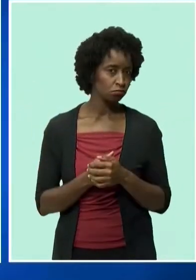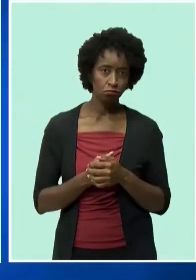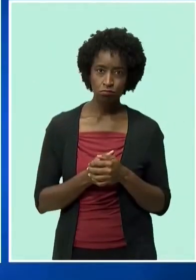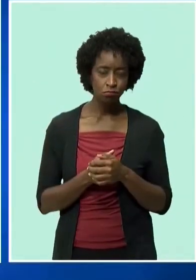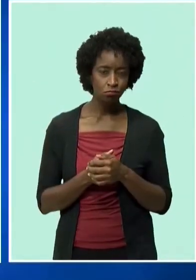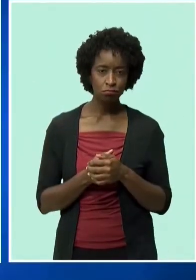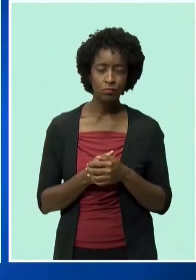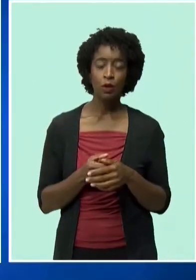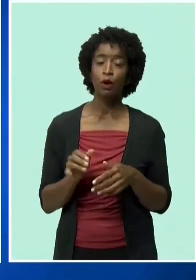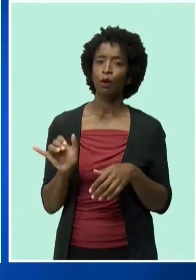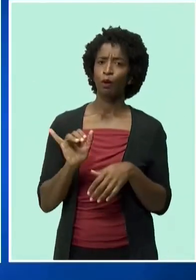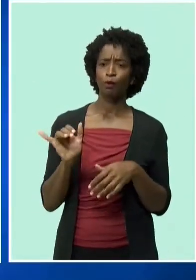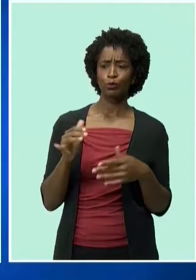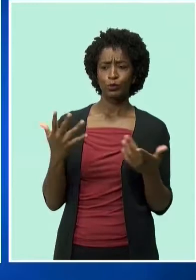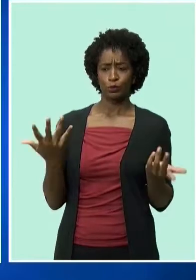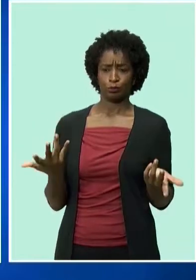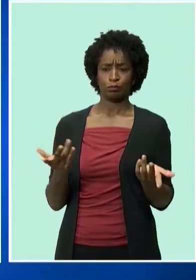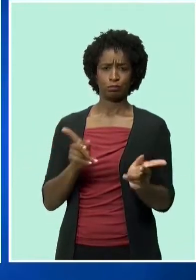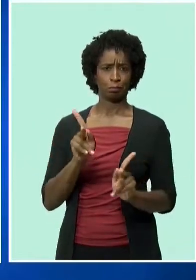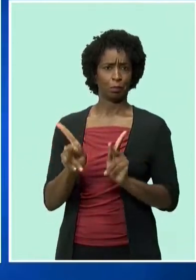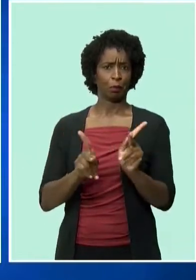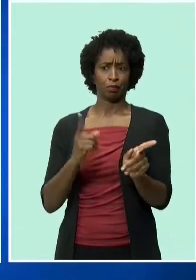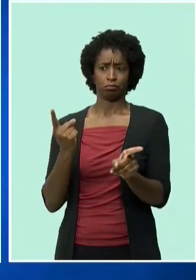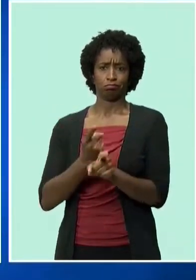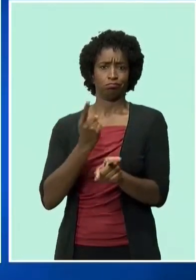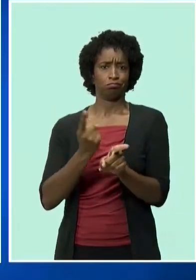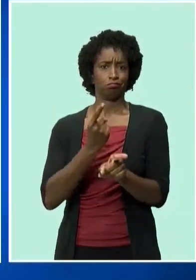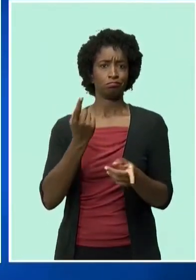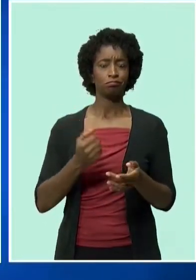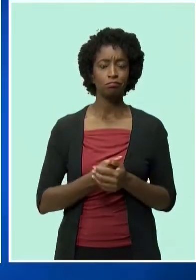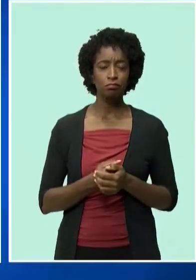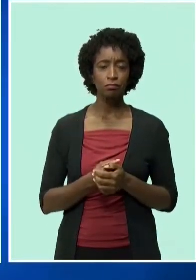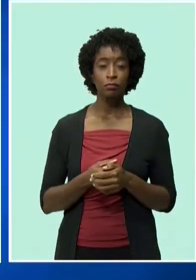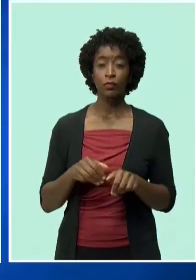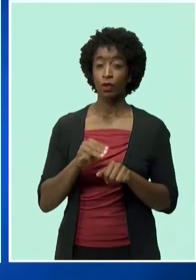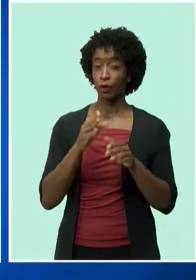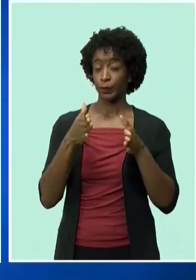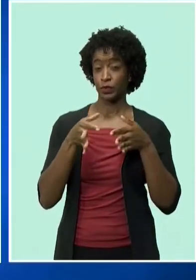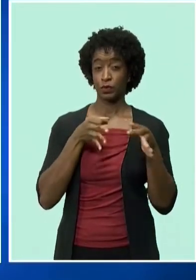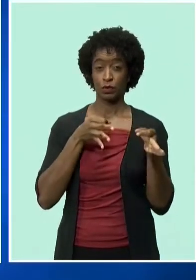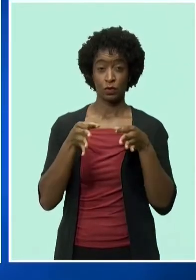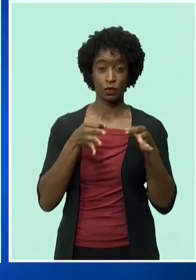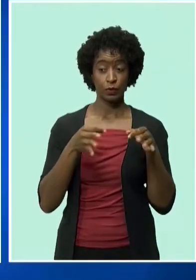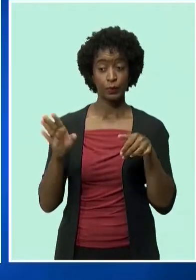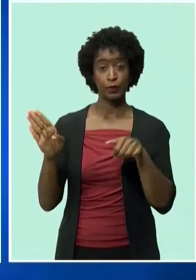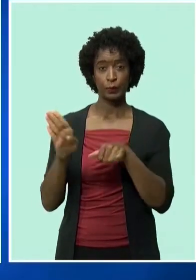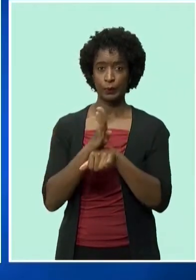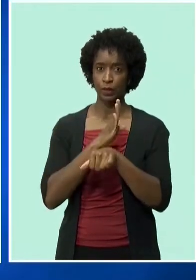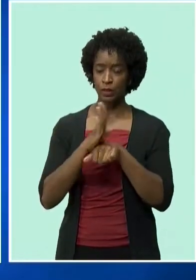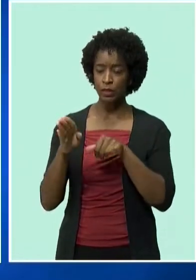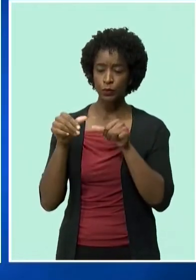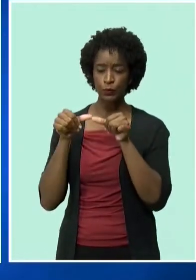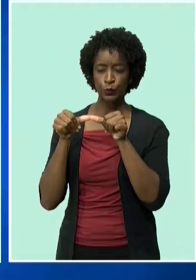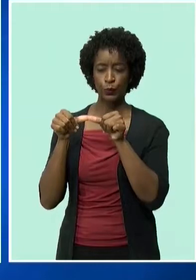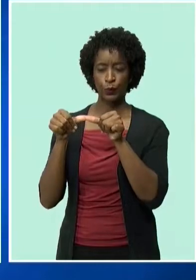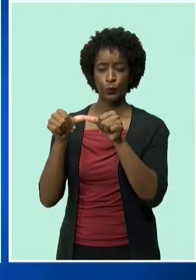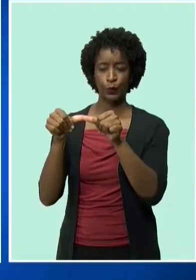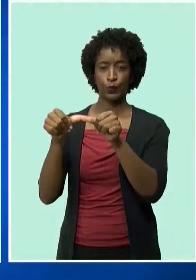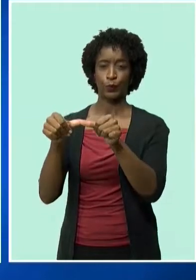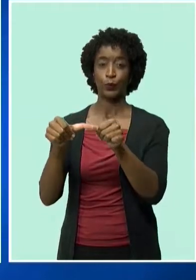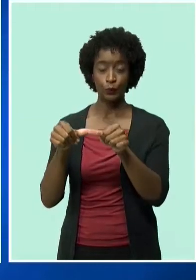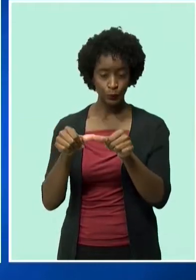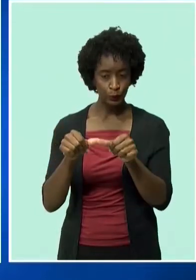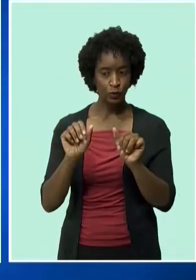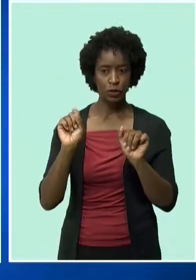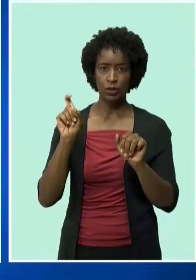but also by ordinary citizens. Minister Simmons said for the sector to survive future challenges, everyone needs to chip in.